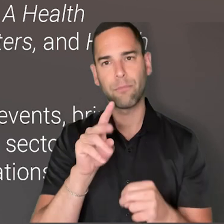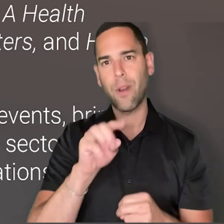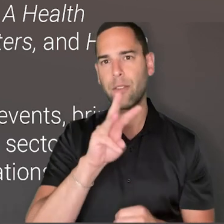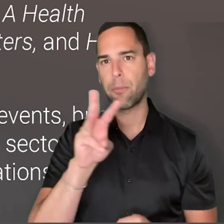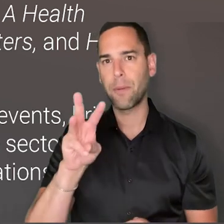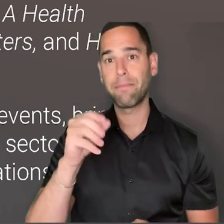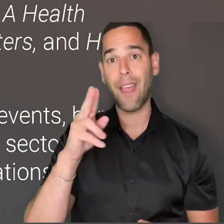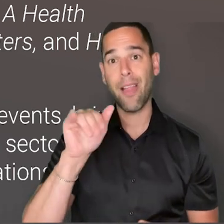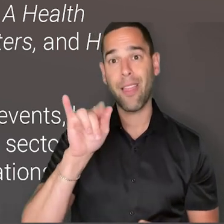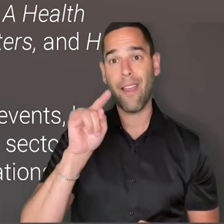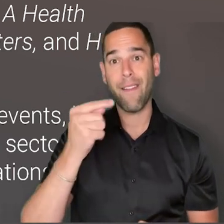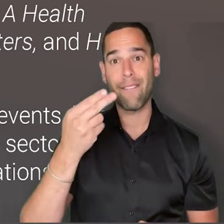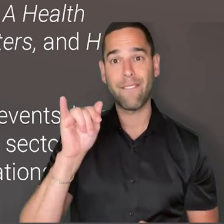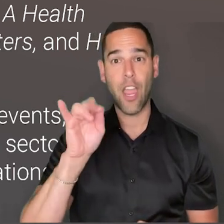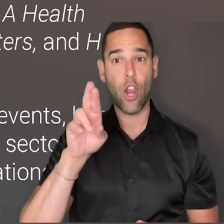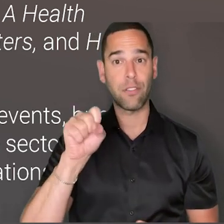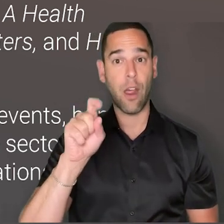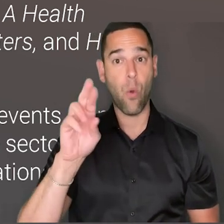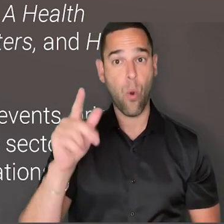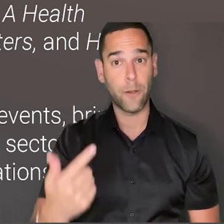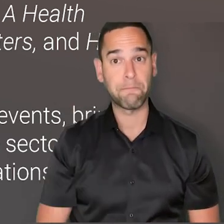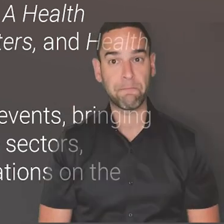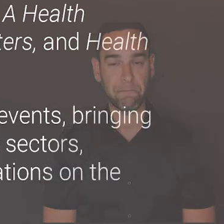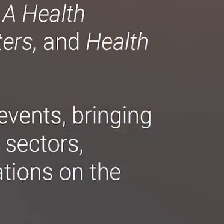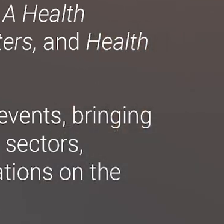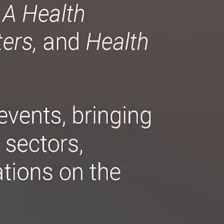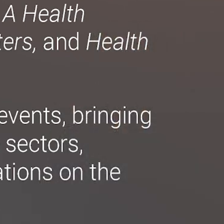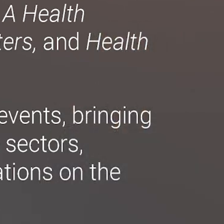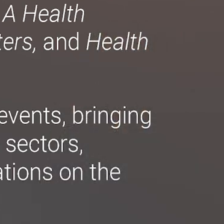please visit us at healthaffairs.org.